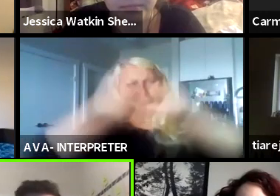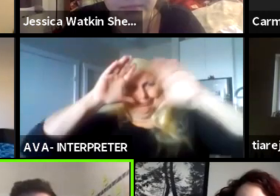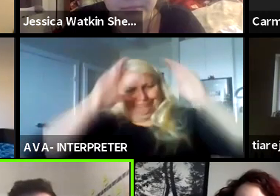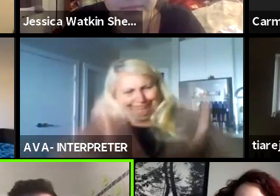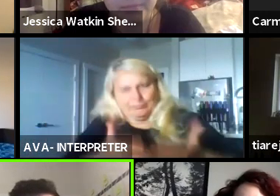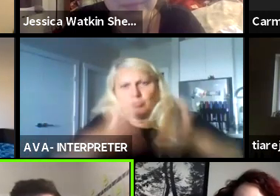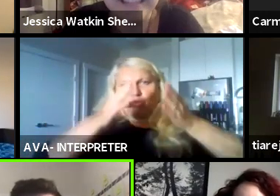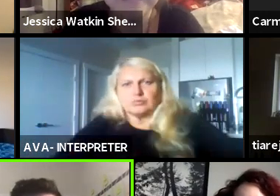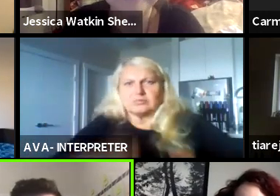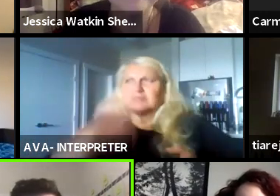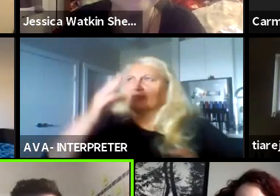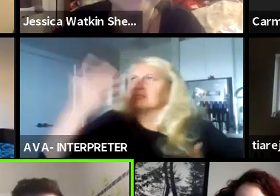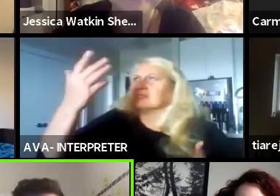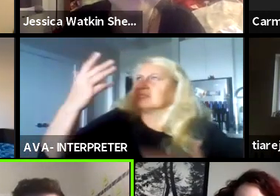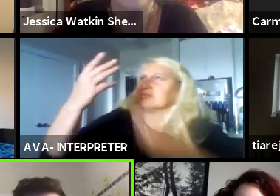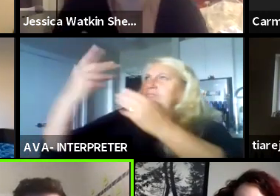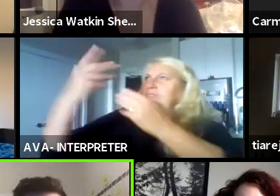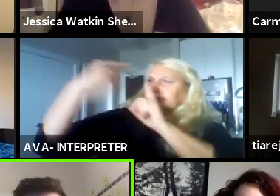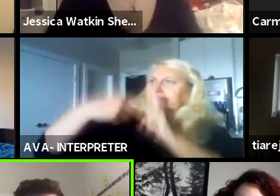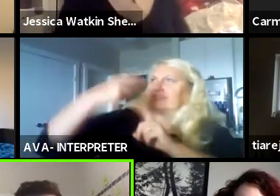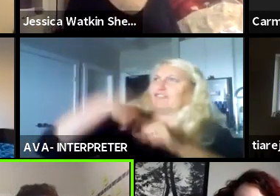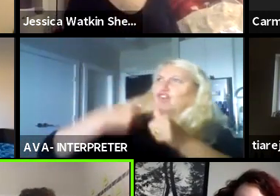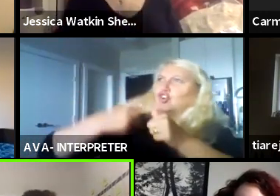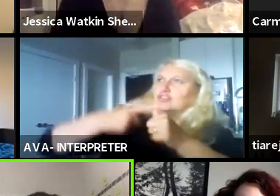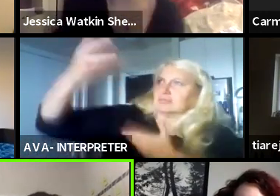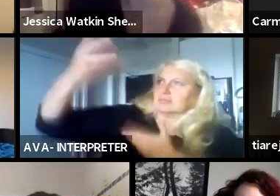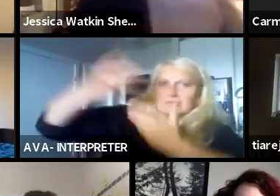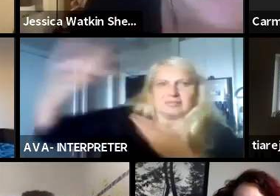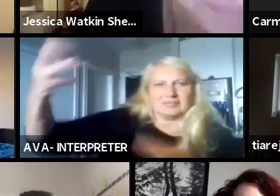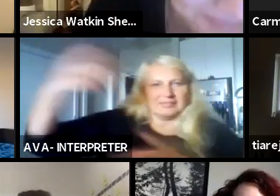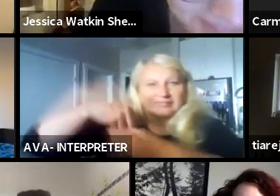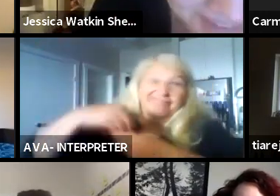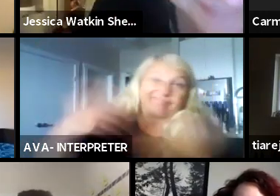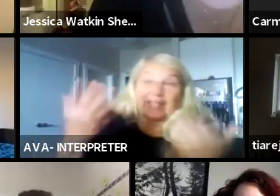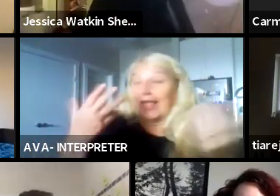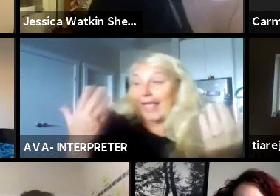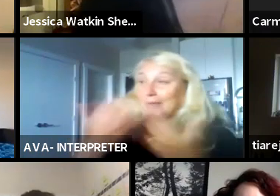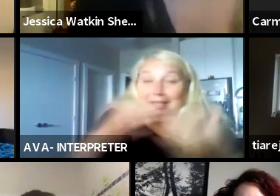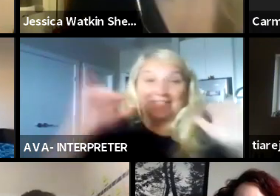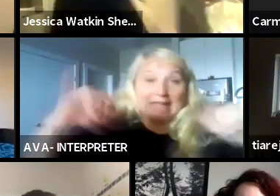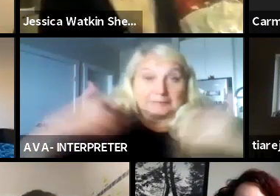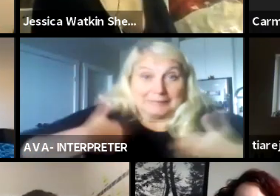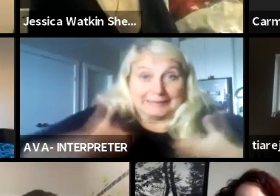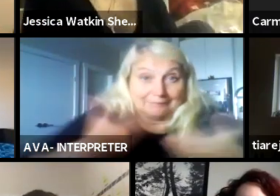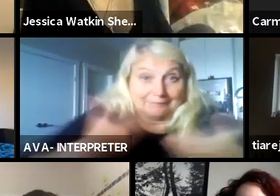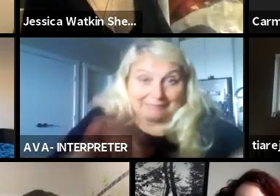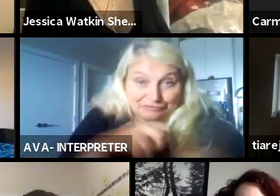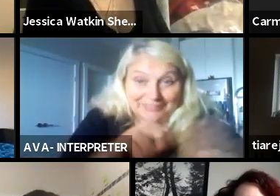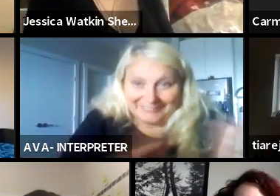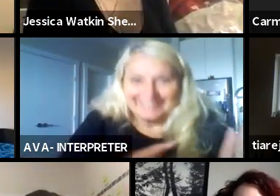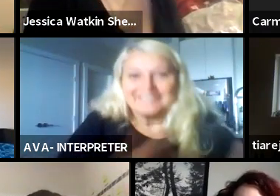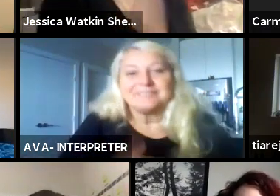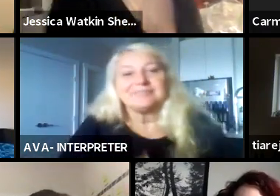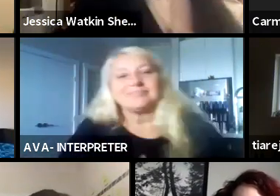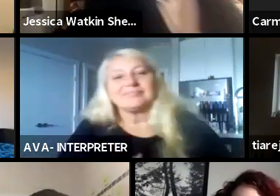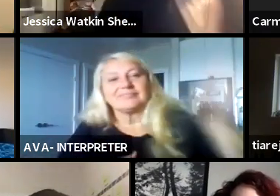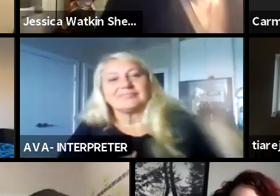that is the entirety of what I had to say. Check. This is me. I just want to jump on that because I think it's one thing to